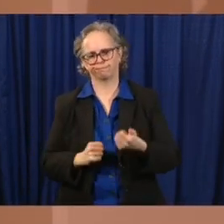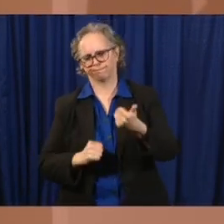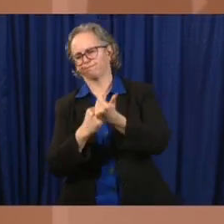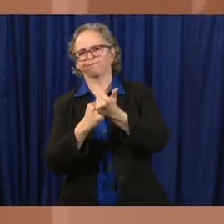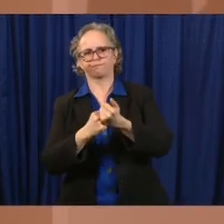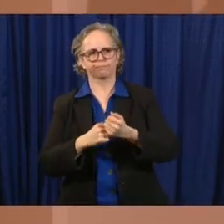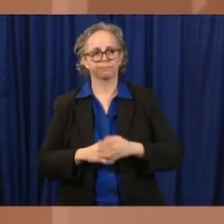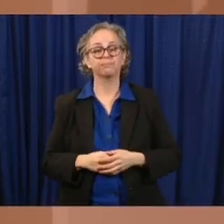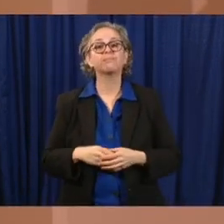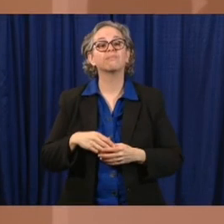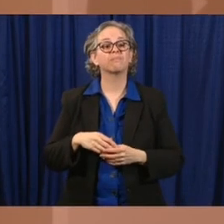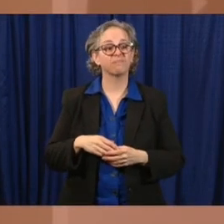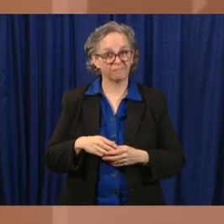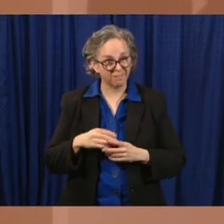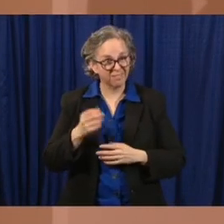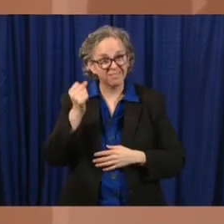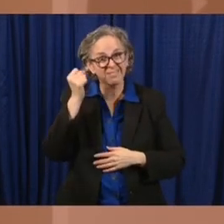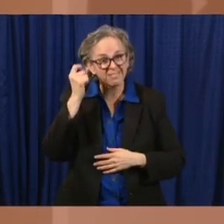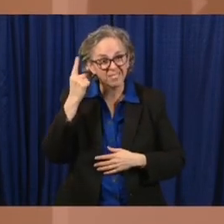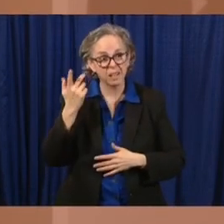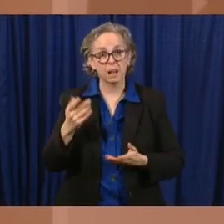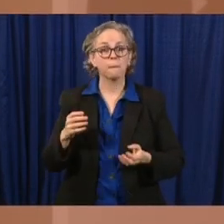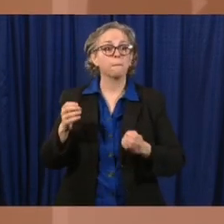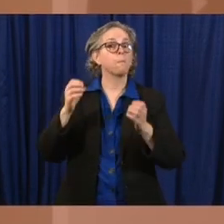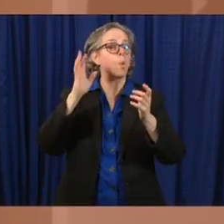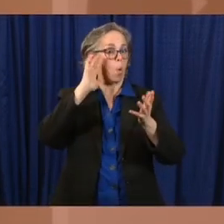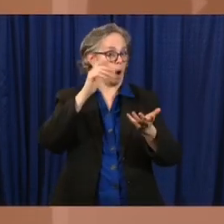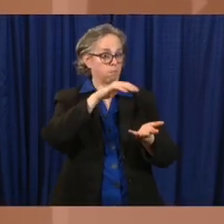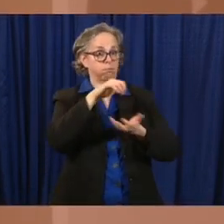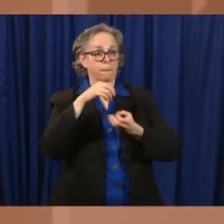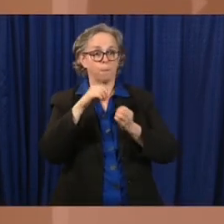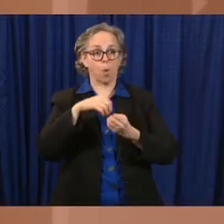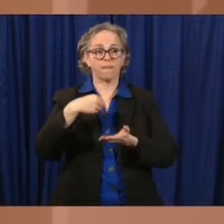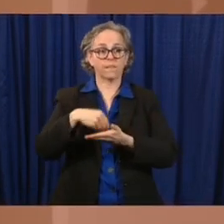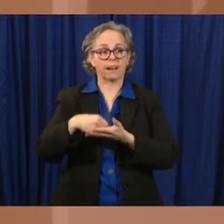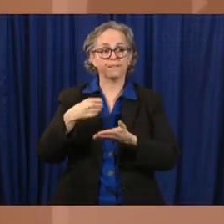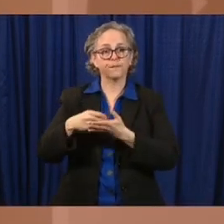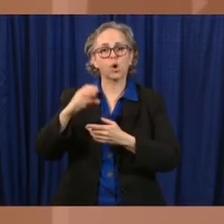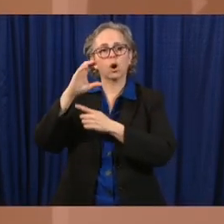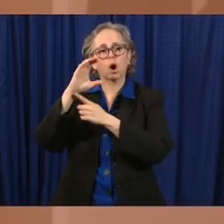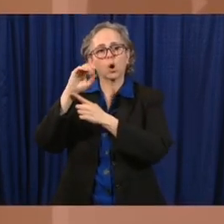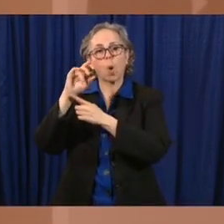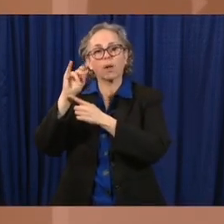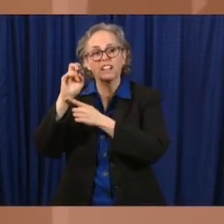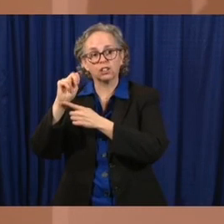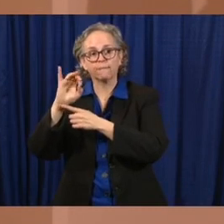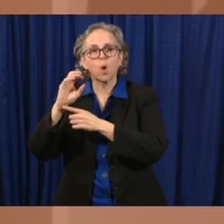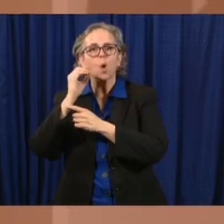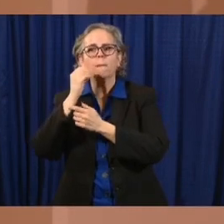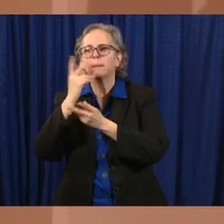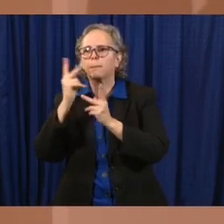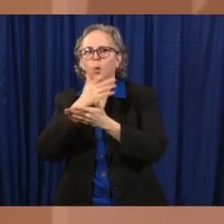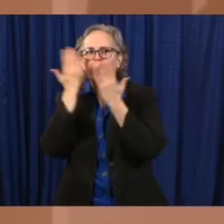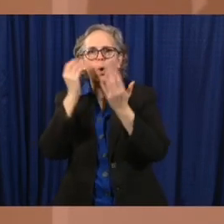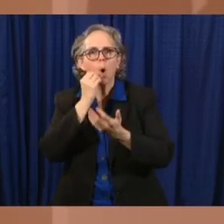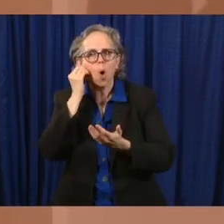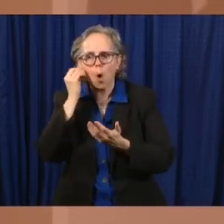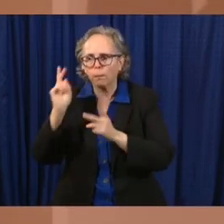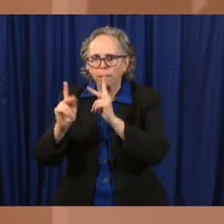Additionally, within this, there will be funding for the Coalition on Homelessness and Housing to help make sure that they